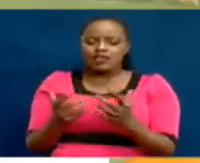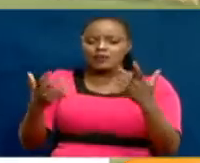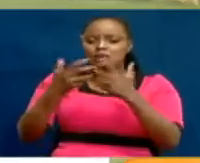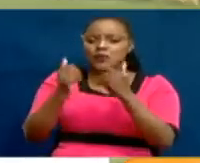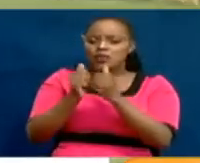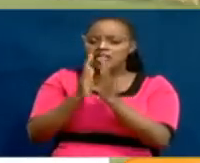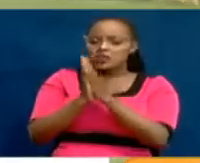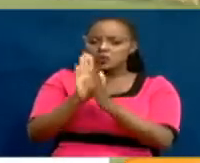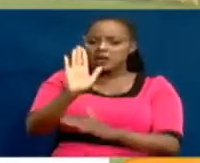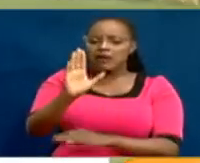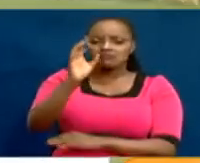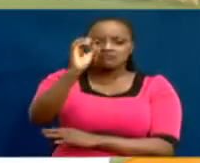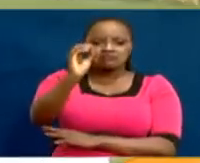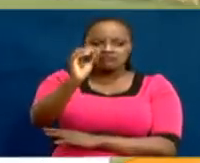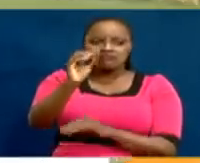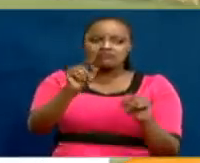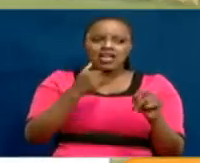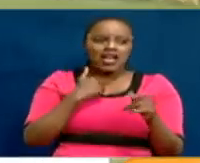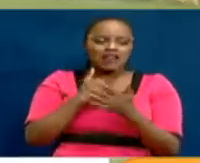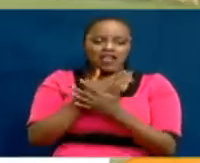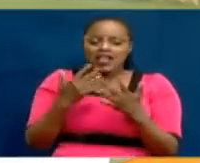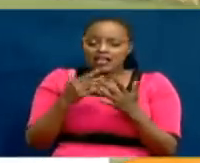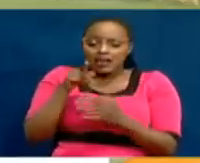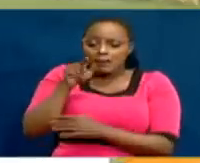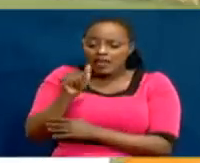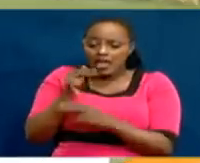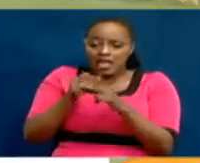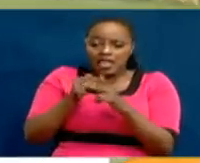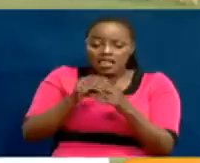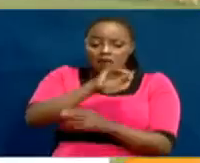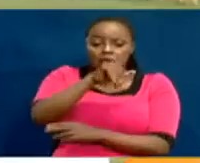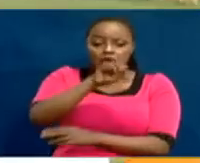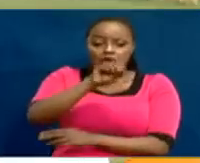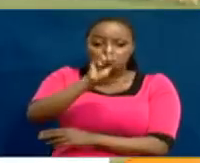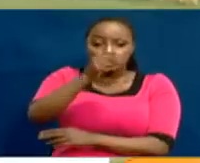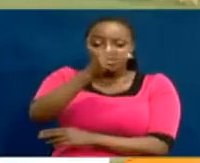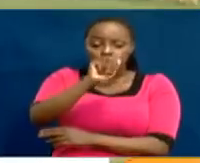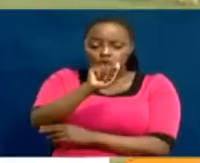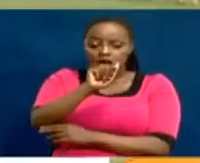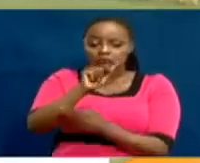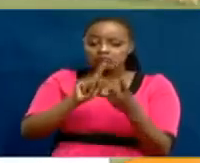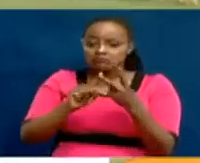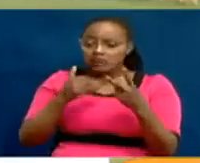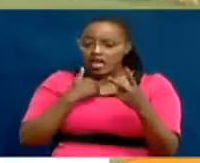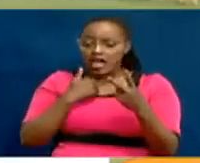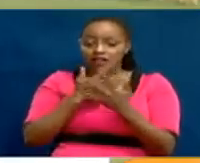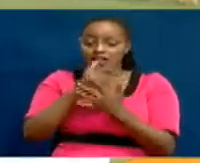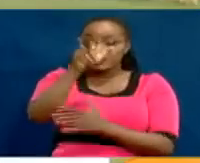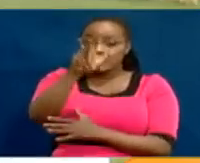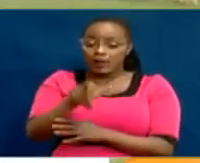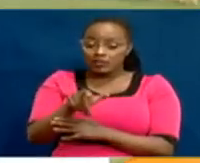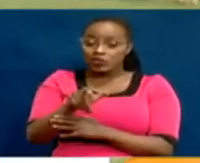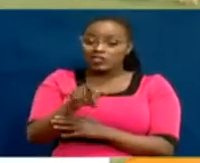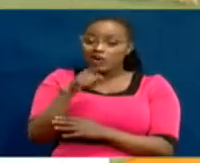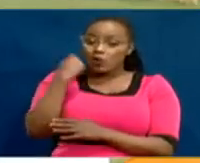story. I have got no personal assistant by the name Joshua. I do not have anybody